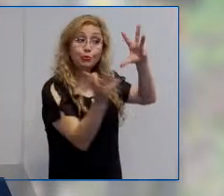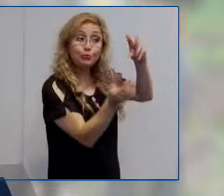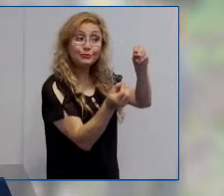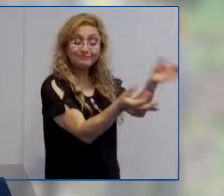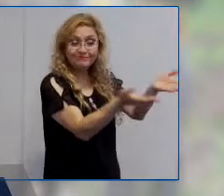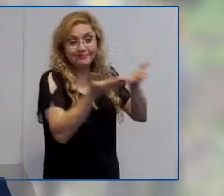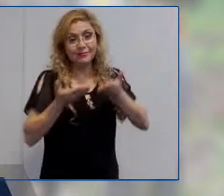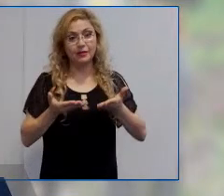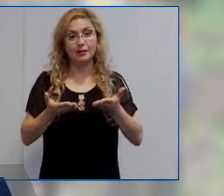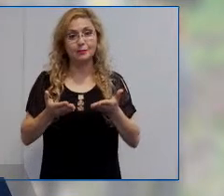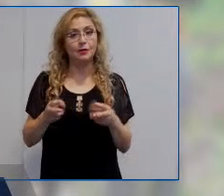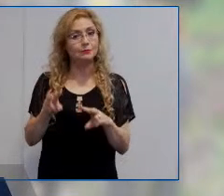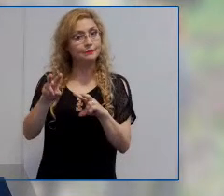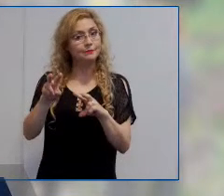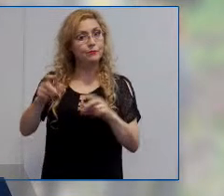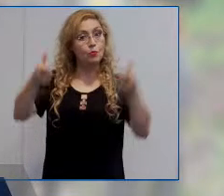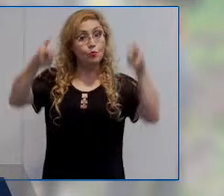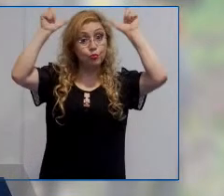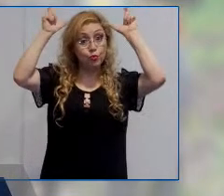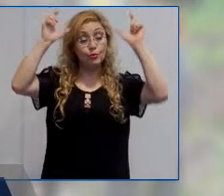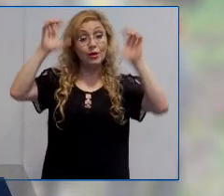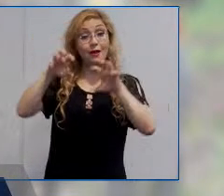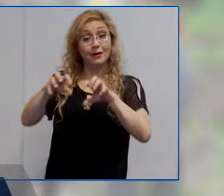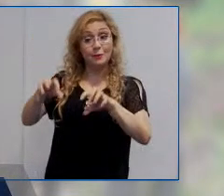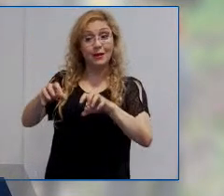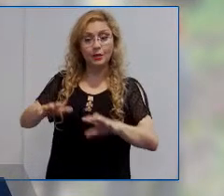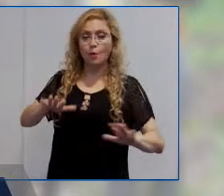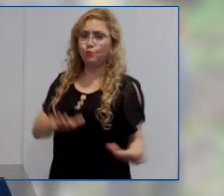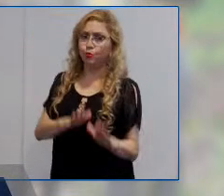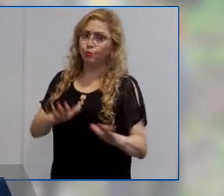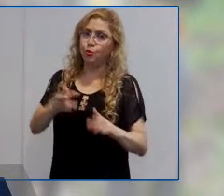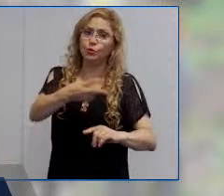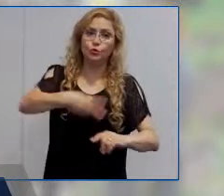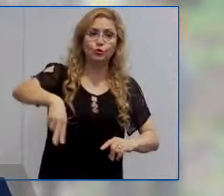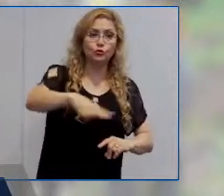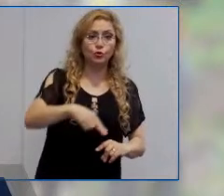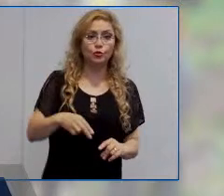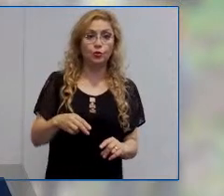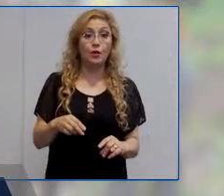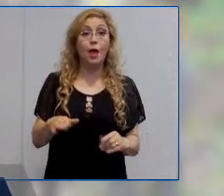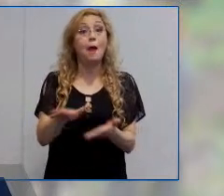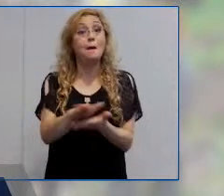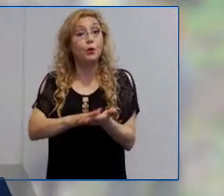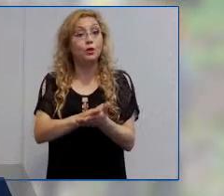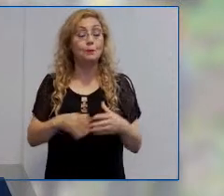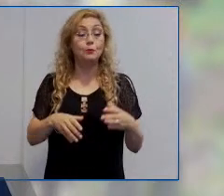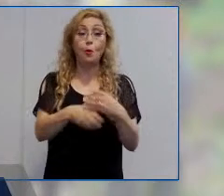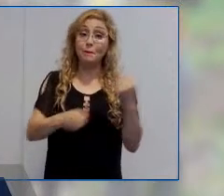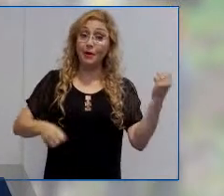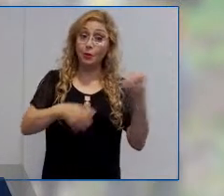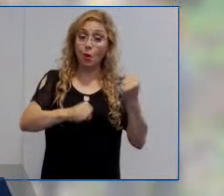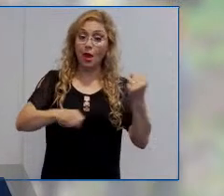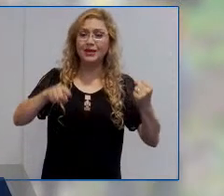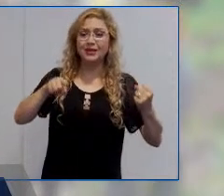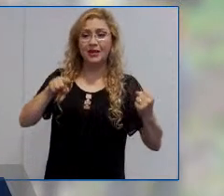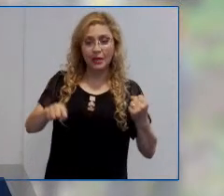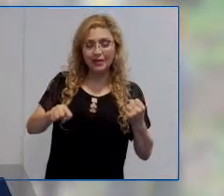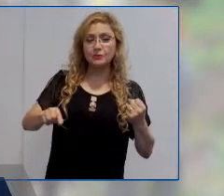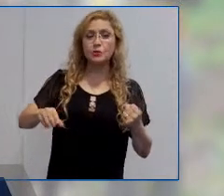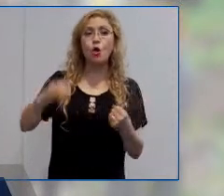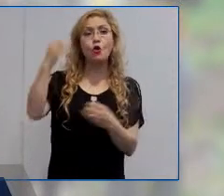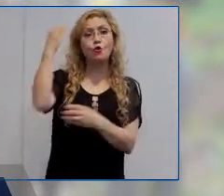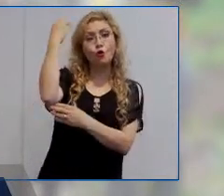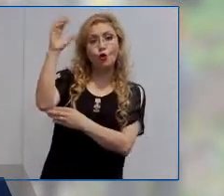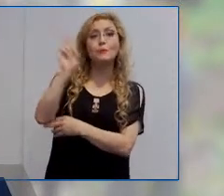but also for livestock, we must make greater efforts, as been done historically by Uruguay